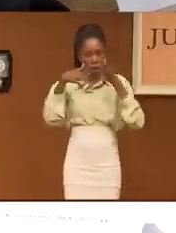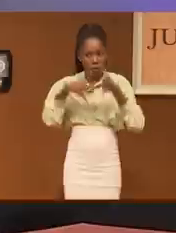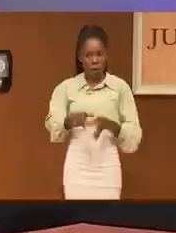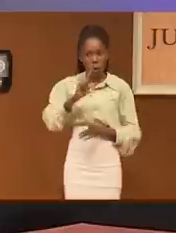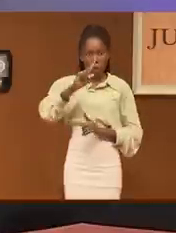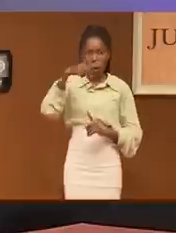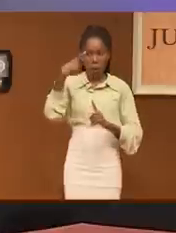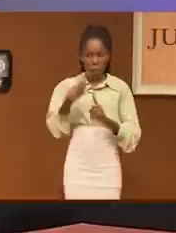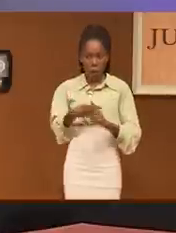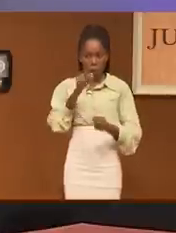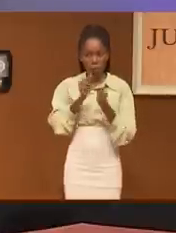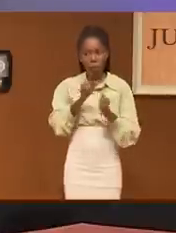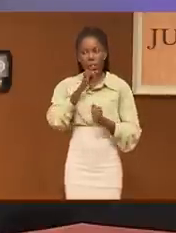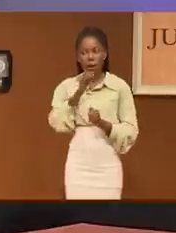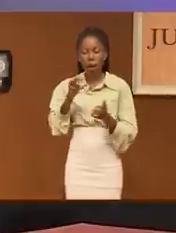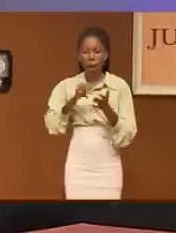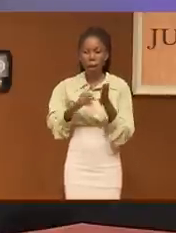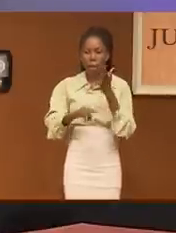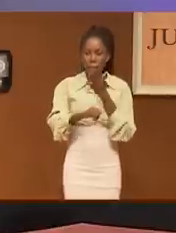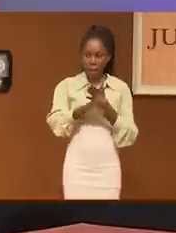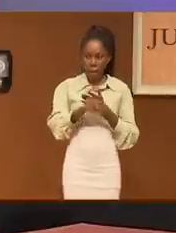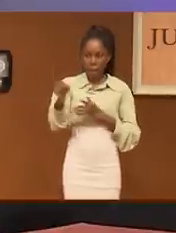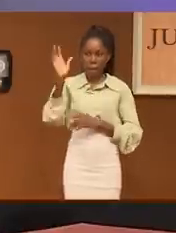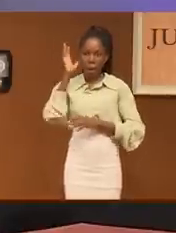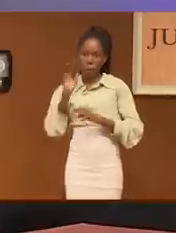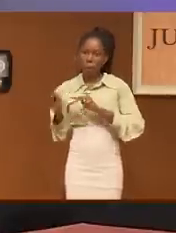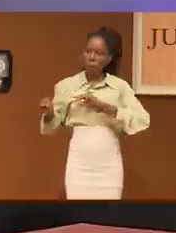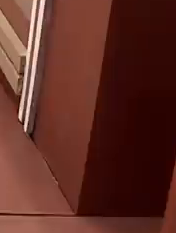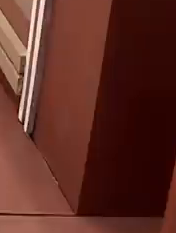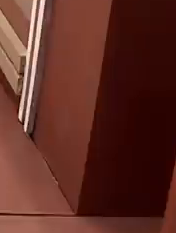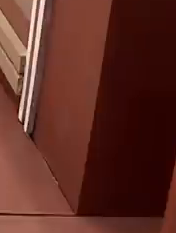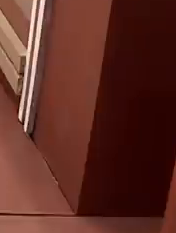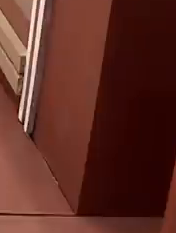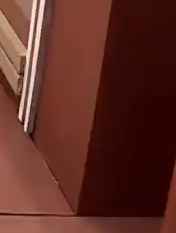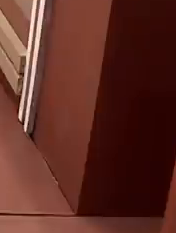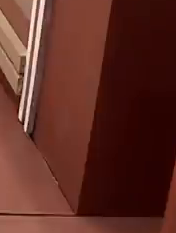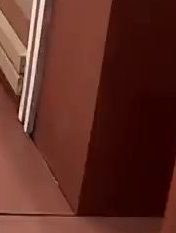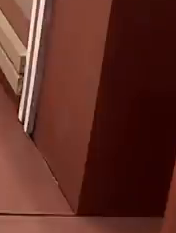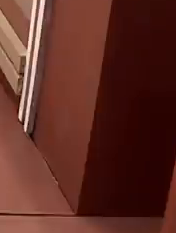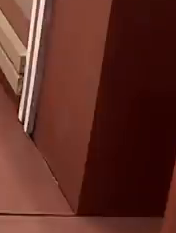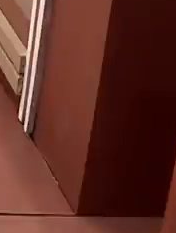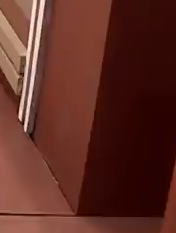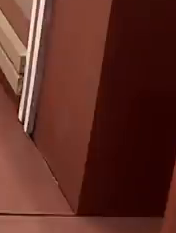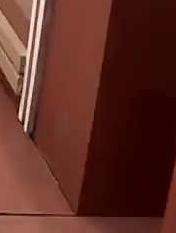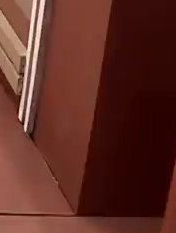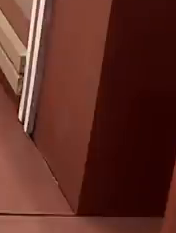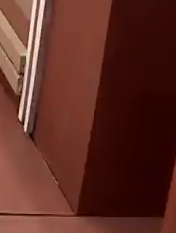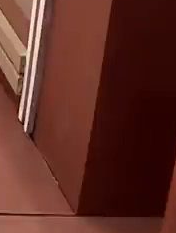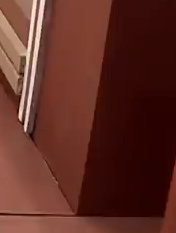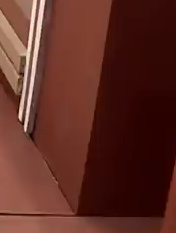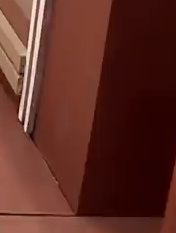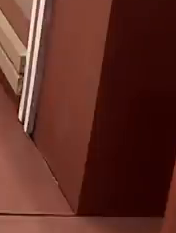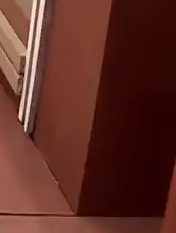left, that is May, to move out and vacate the premises. So that means by 31st of